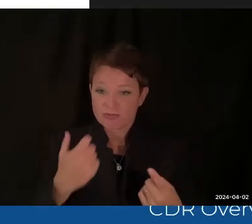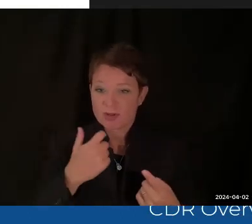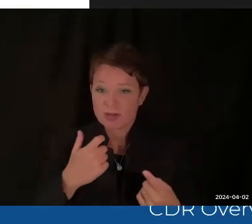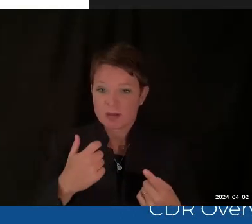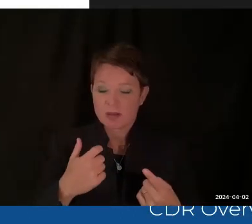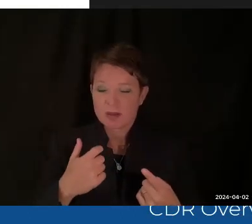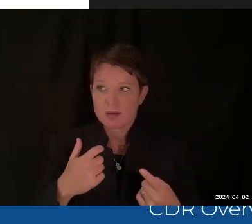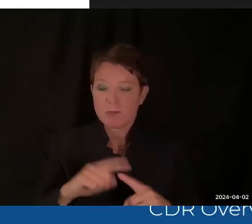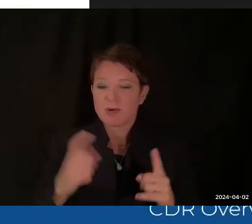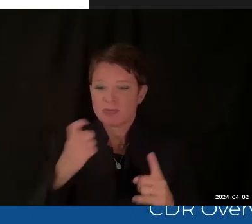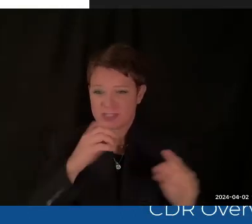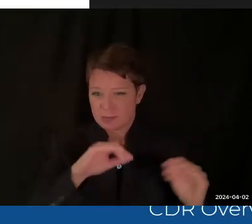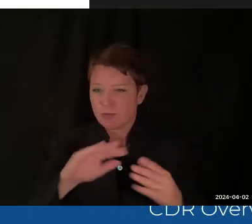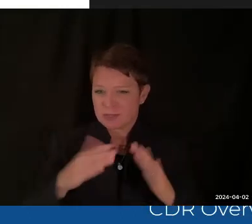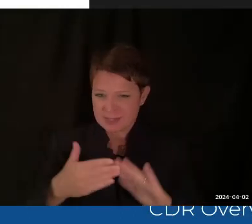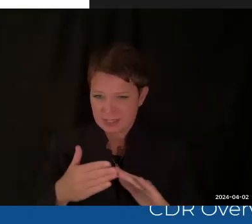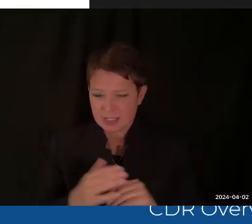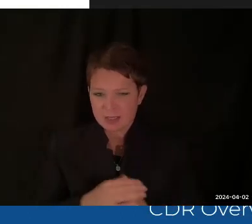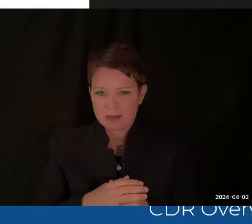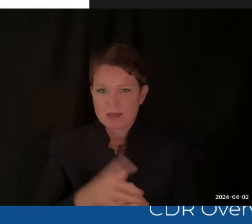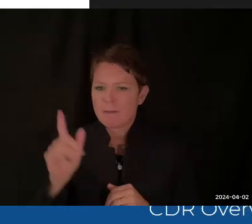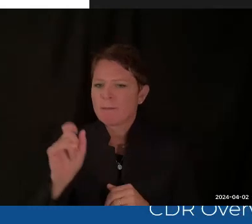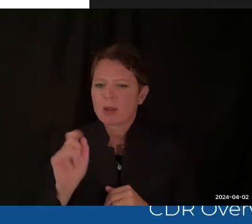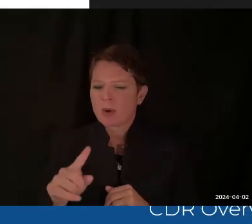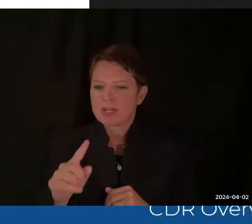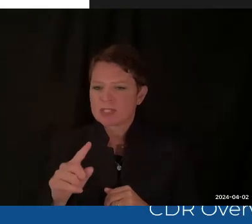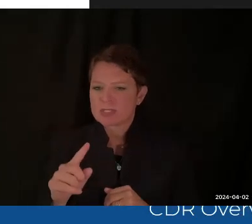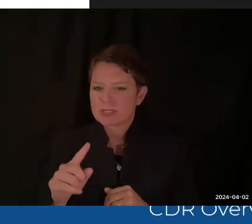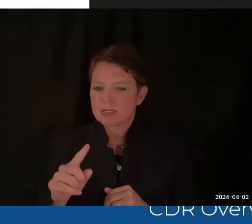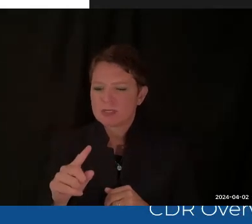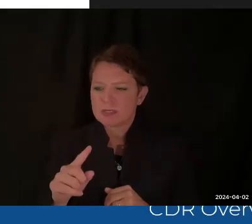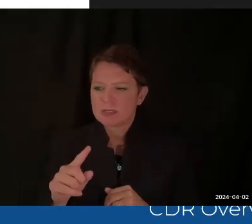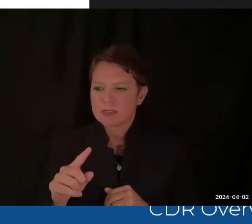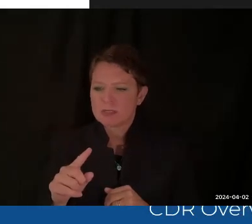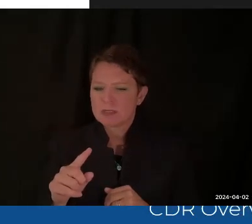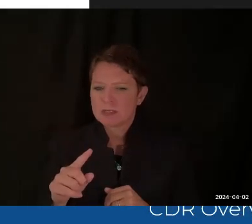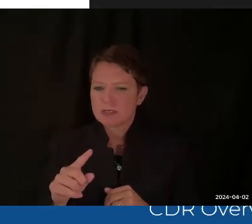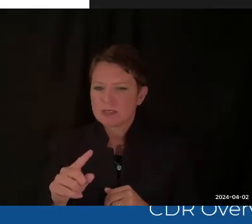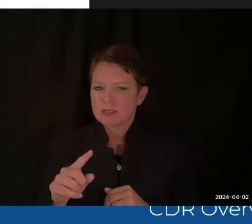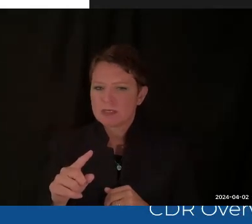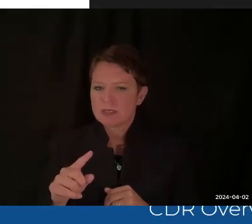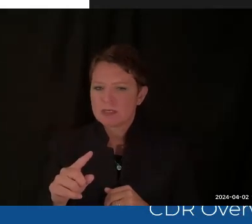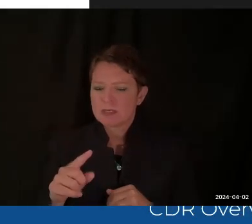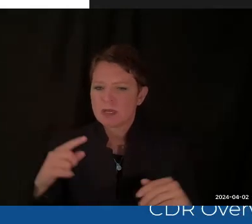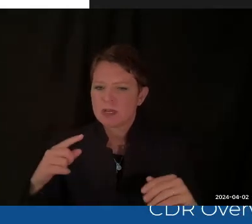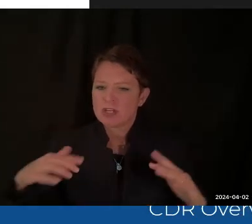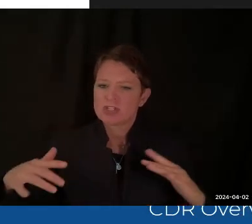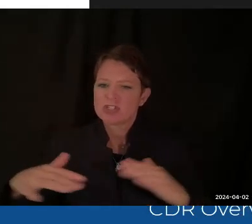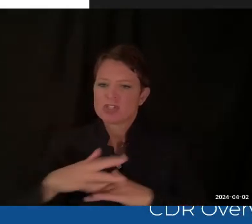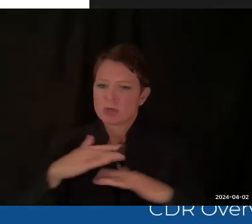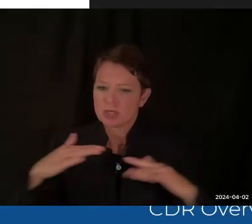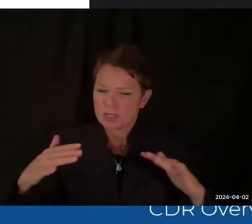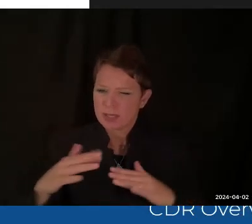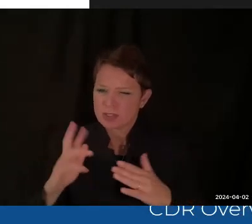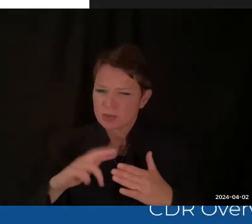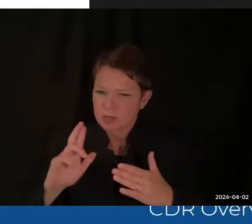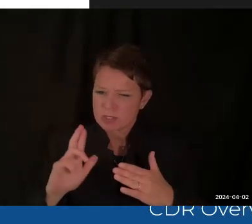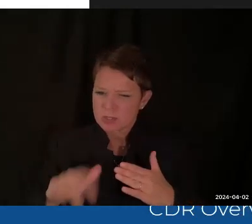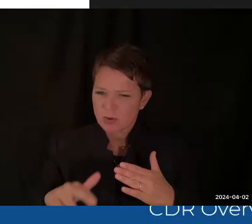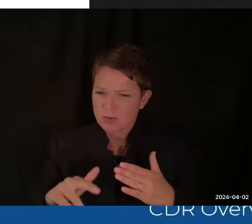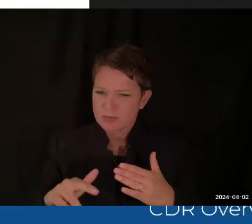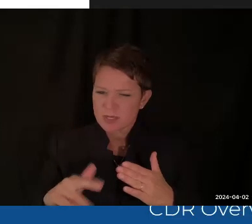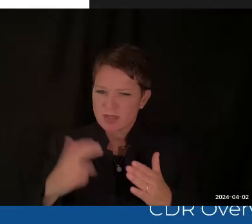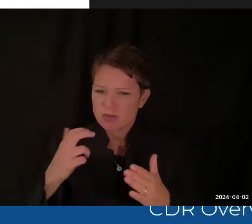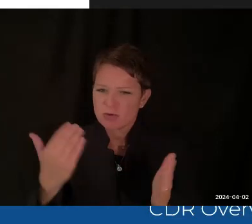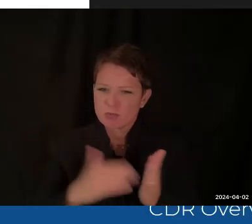resident. My question is, so on page 34, the circulation modeling results in this